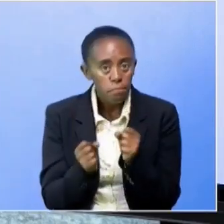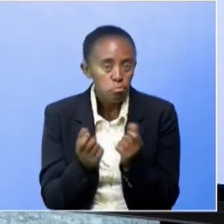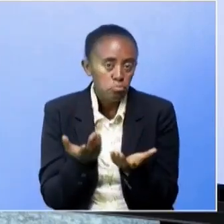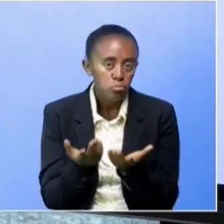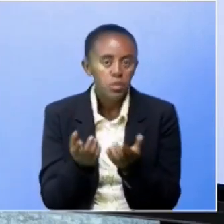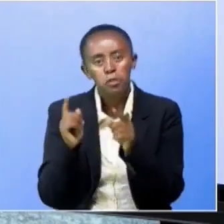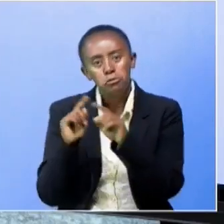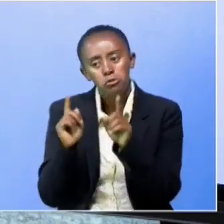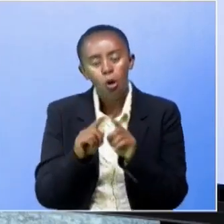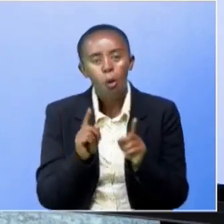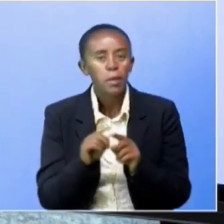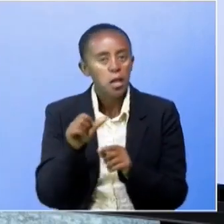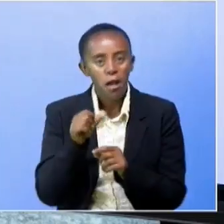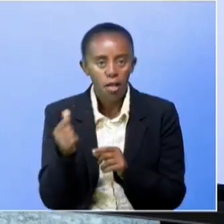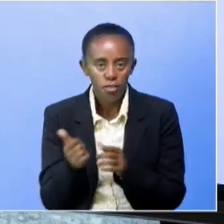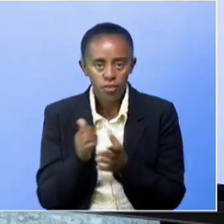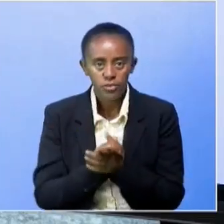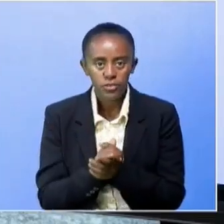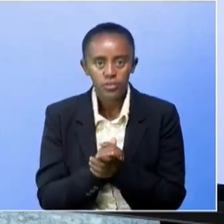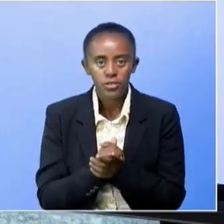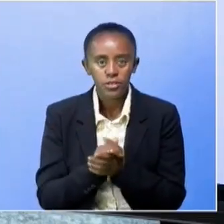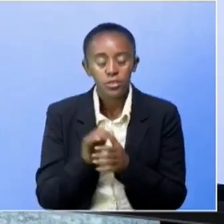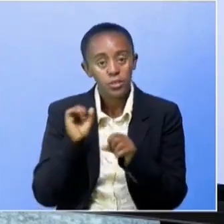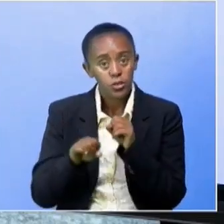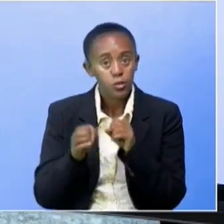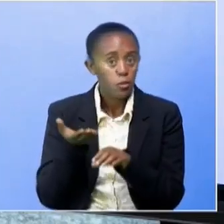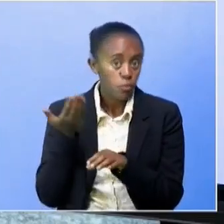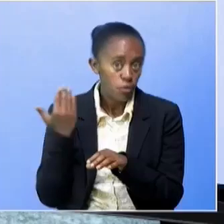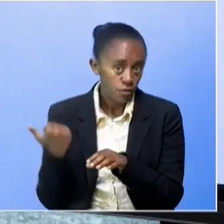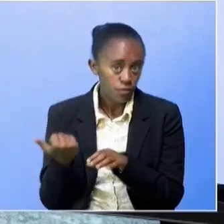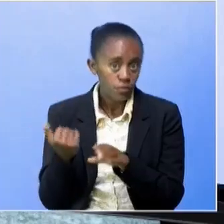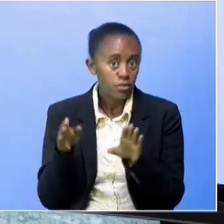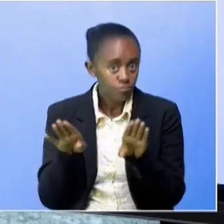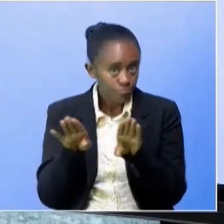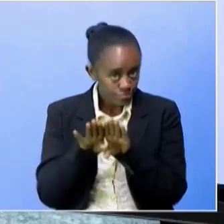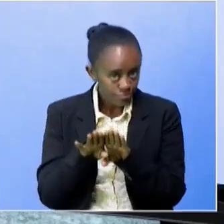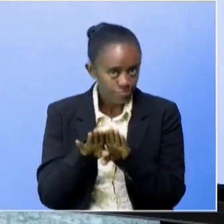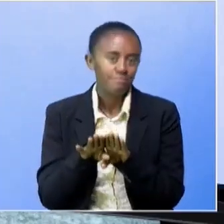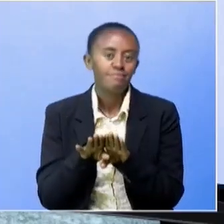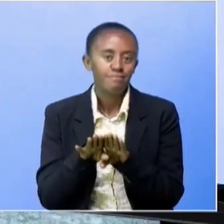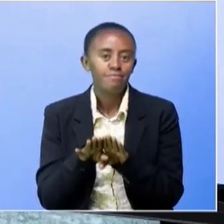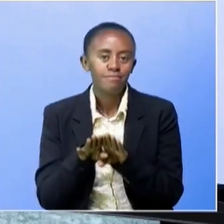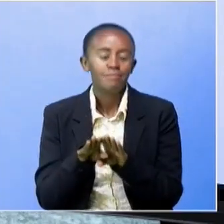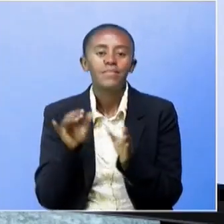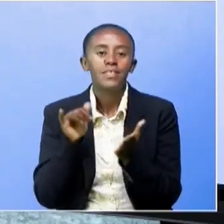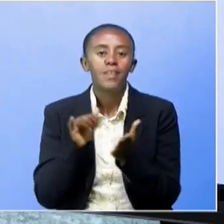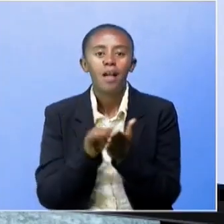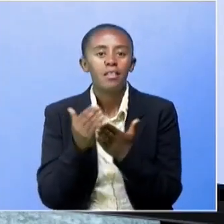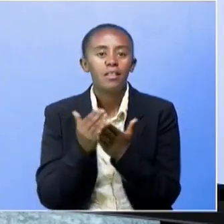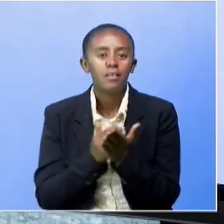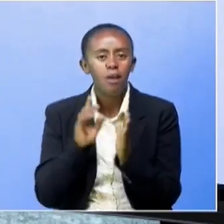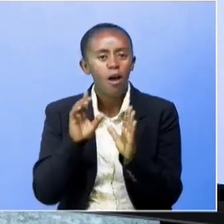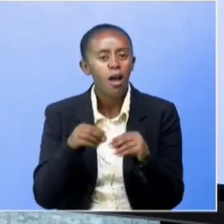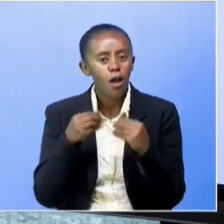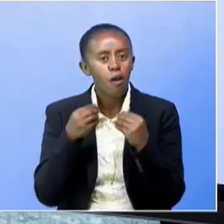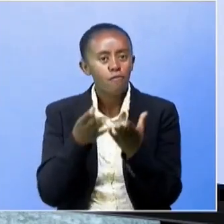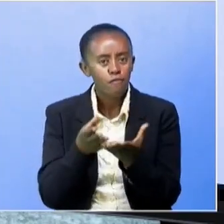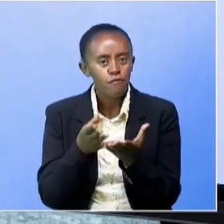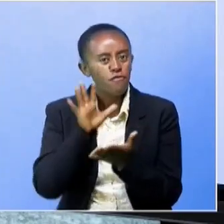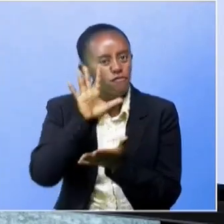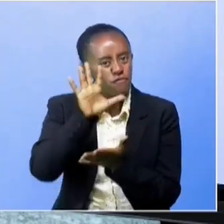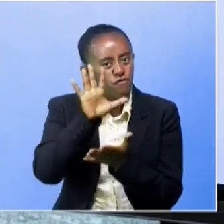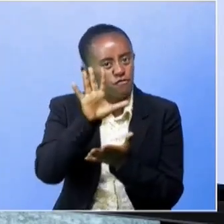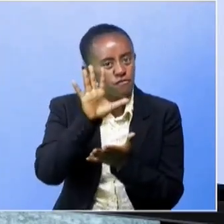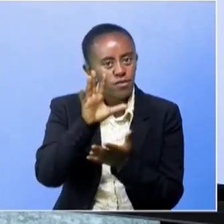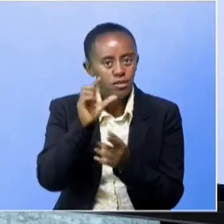many others as well. So before we closed that lesson, I gave you